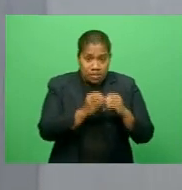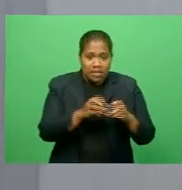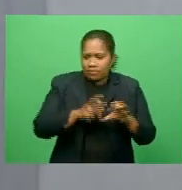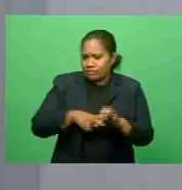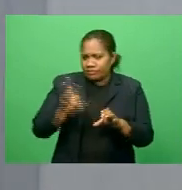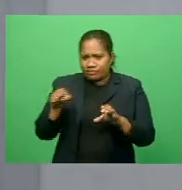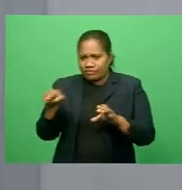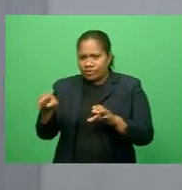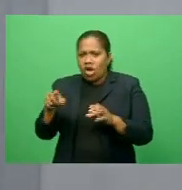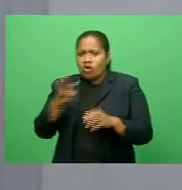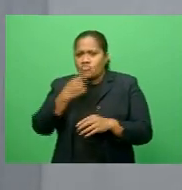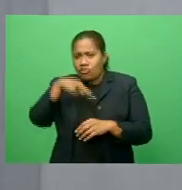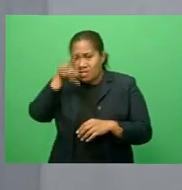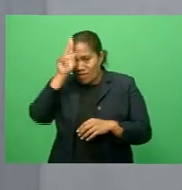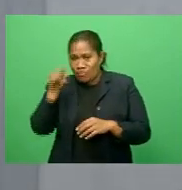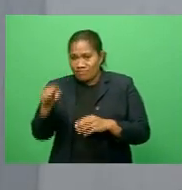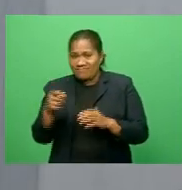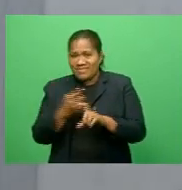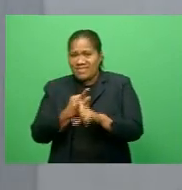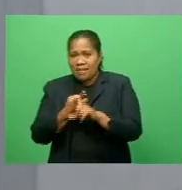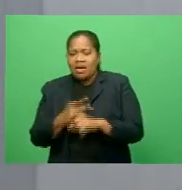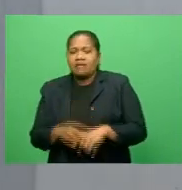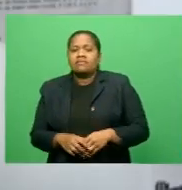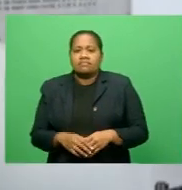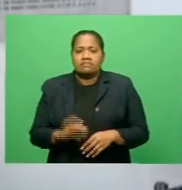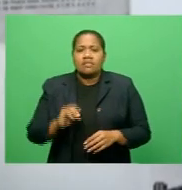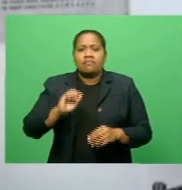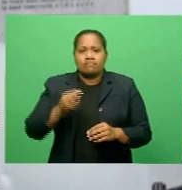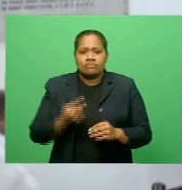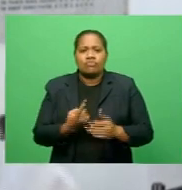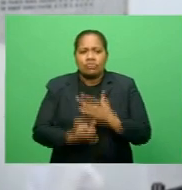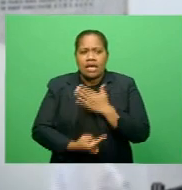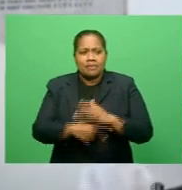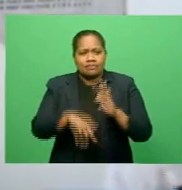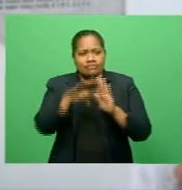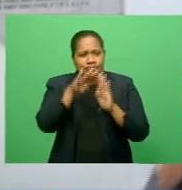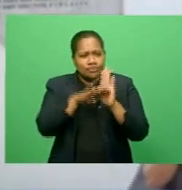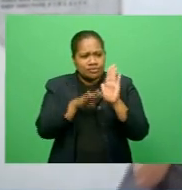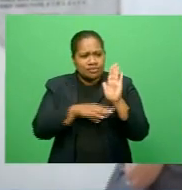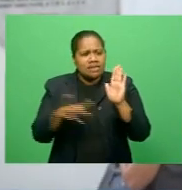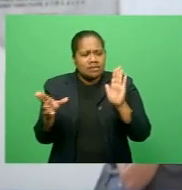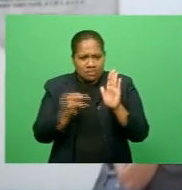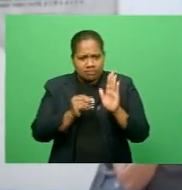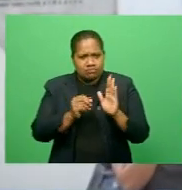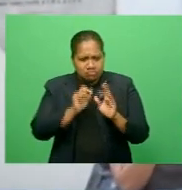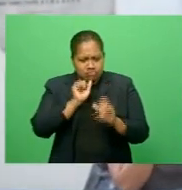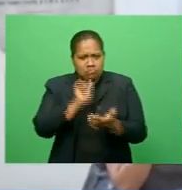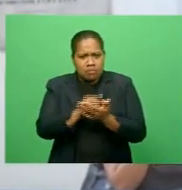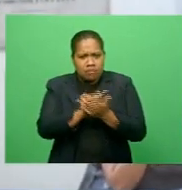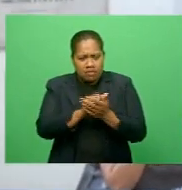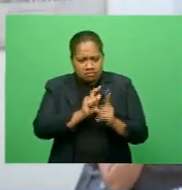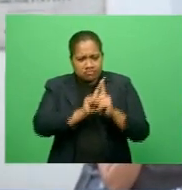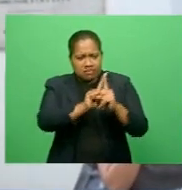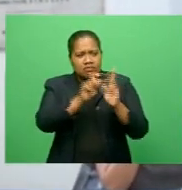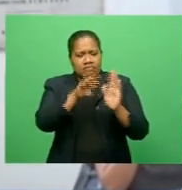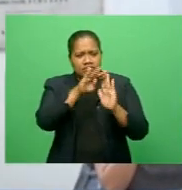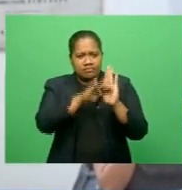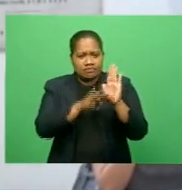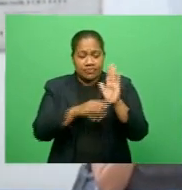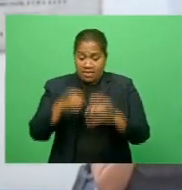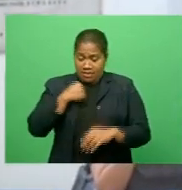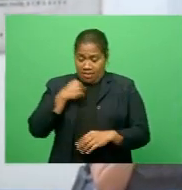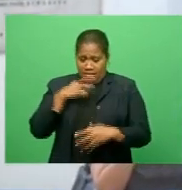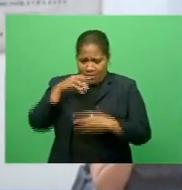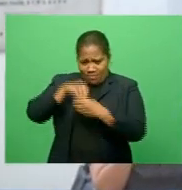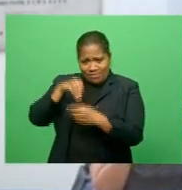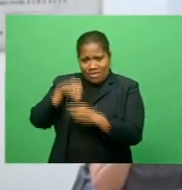as leader, says the criteria were thoroughly followed. I have been part of the process in the selection of